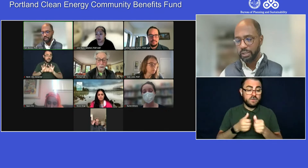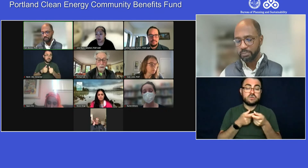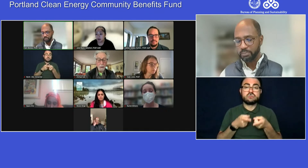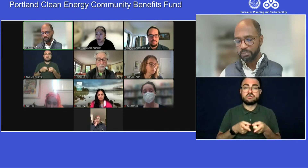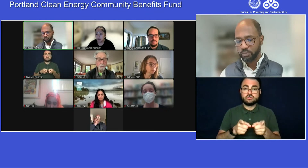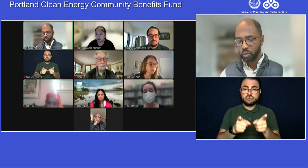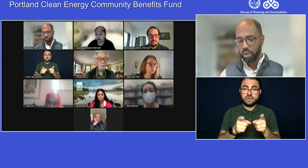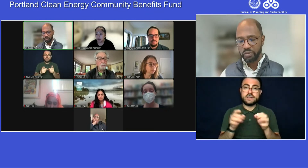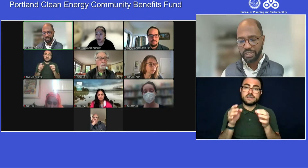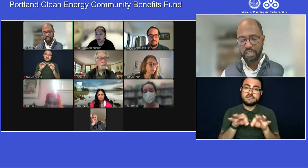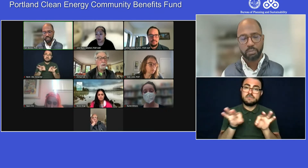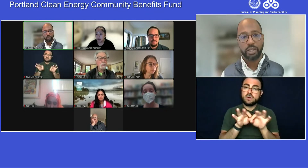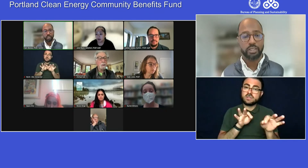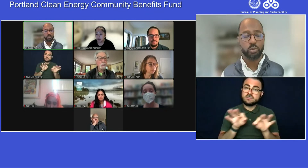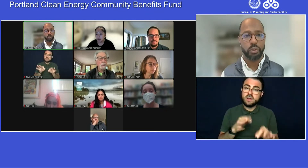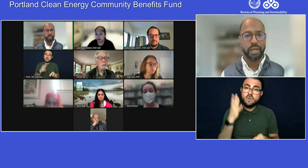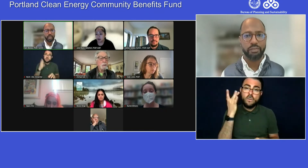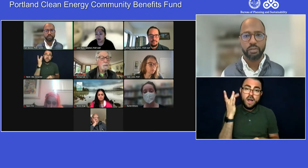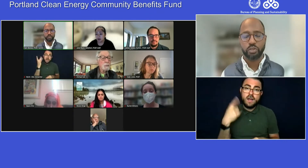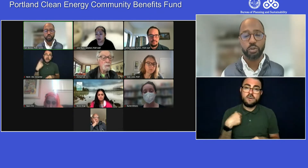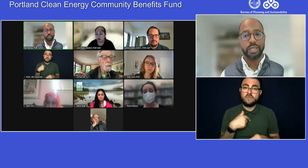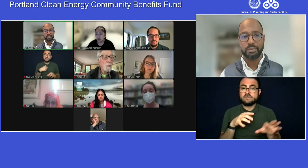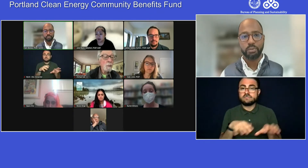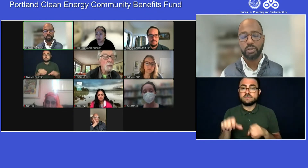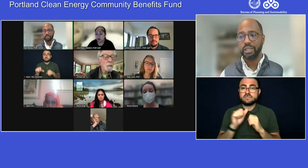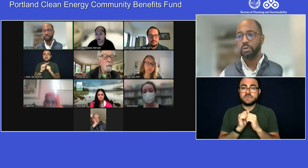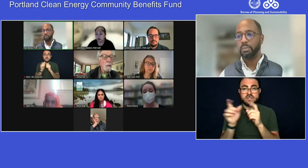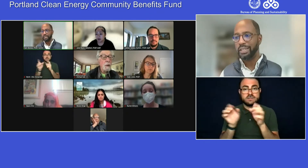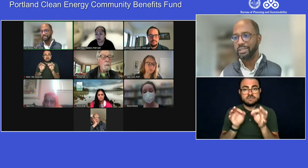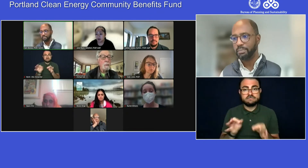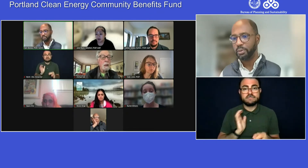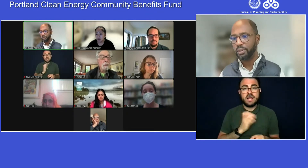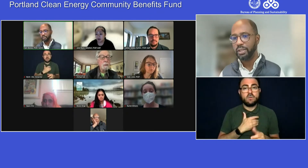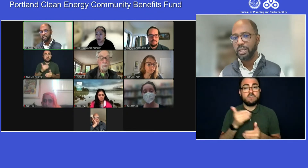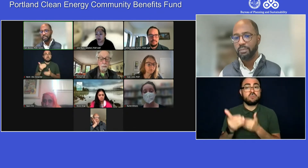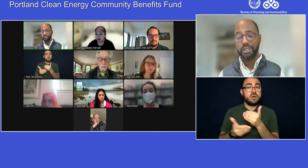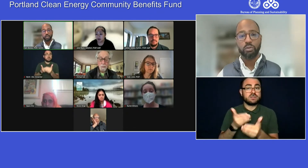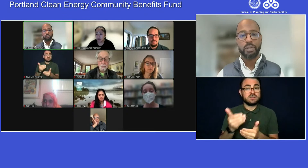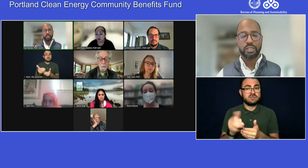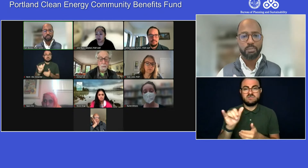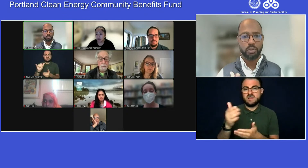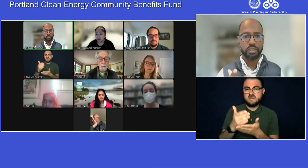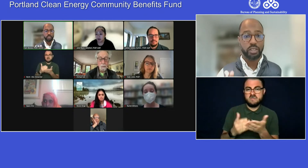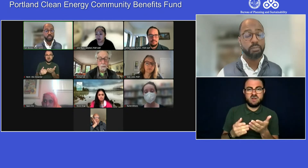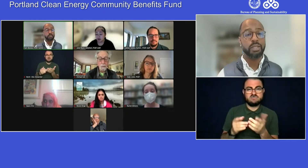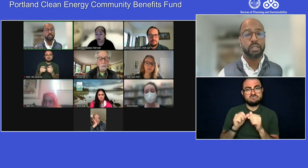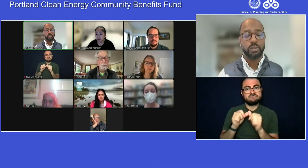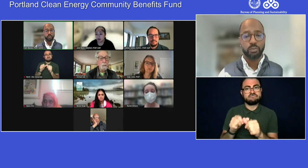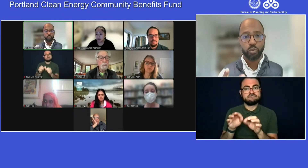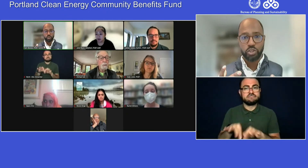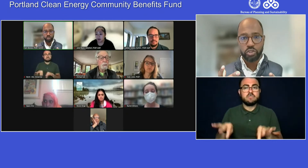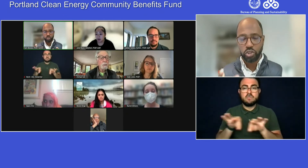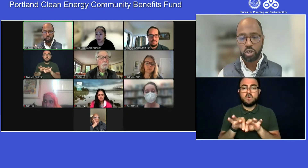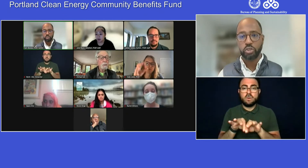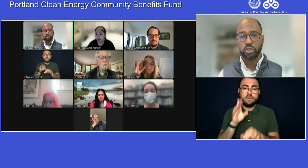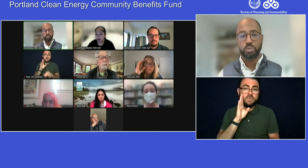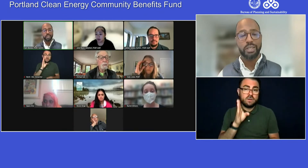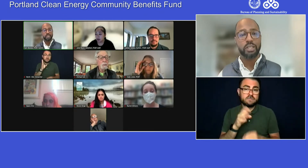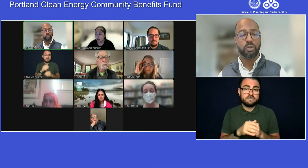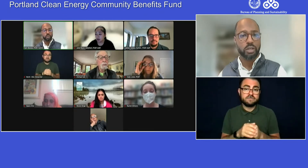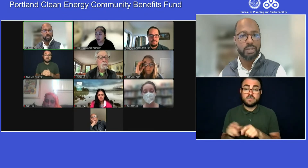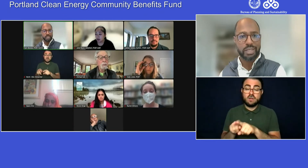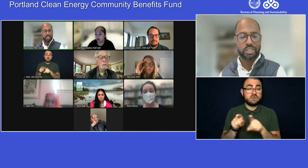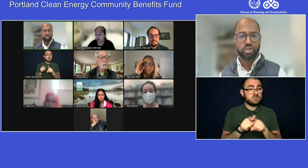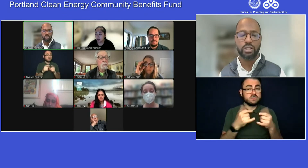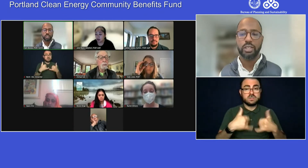we've designed the process the way we have. So that's important. That remains important, and that remains important to the committee, which is